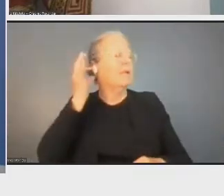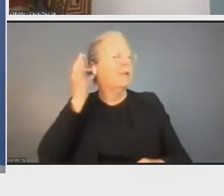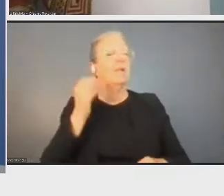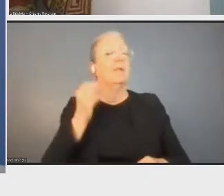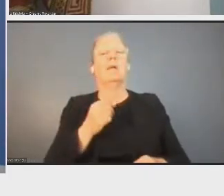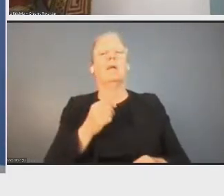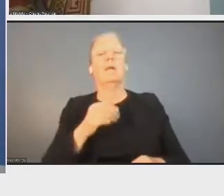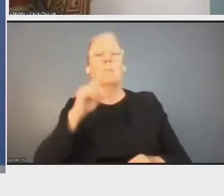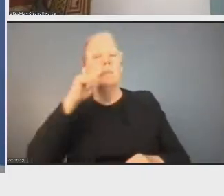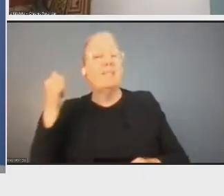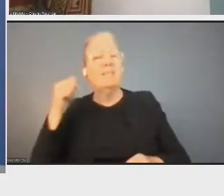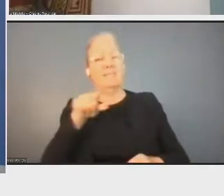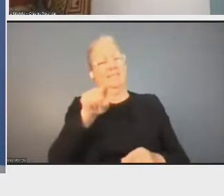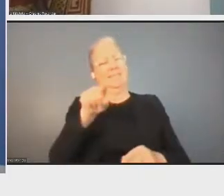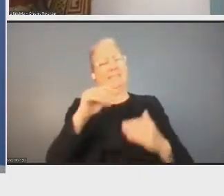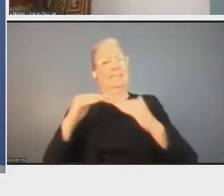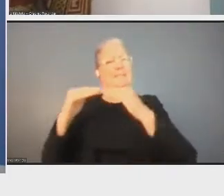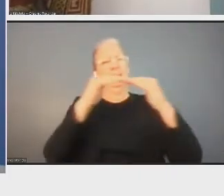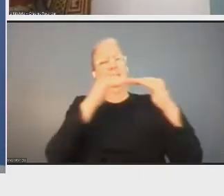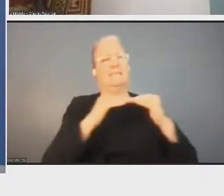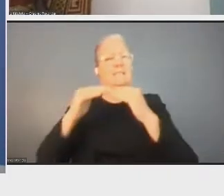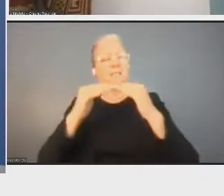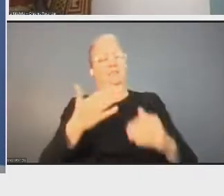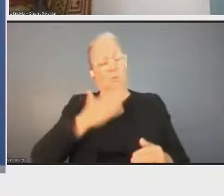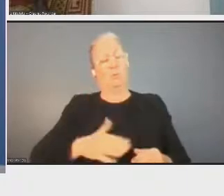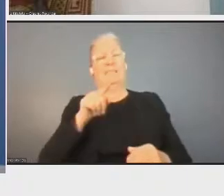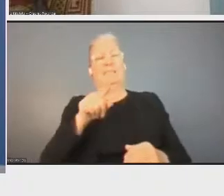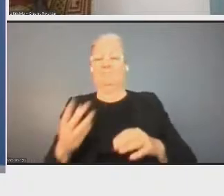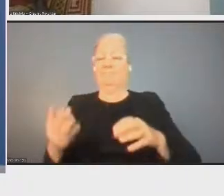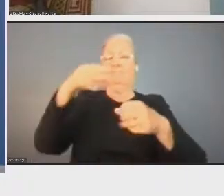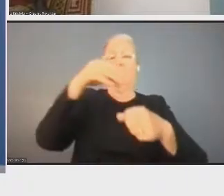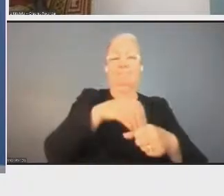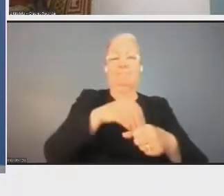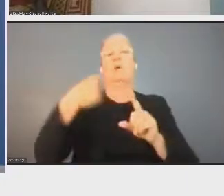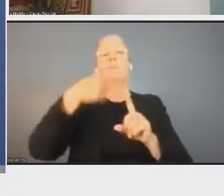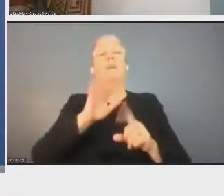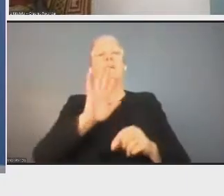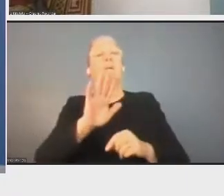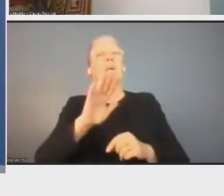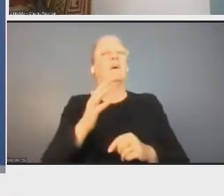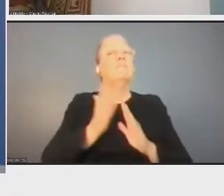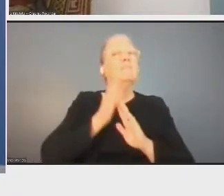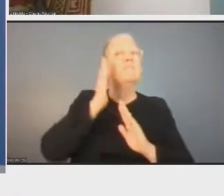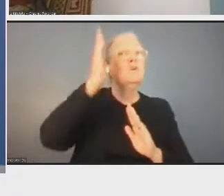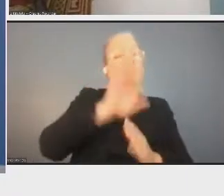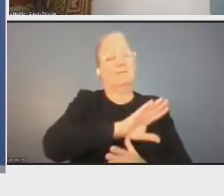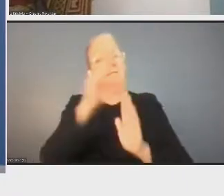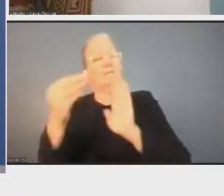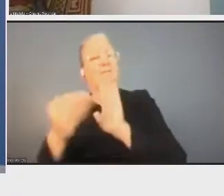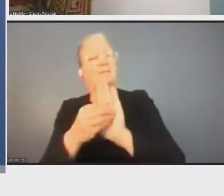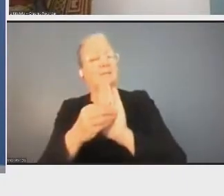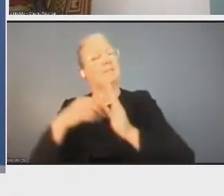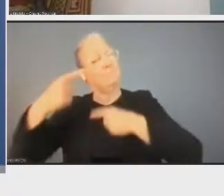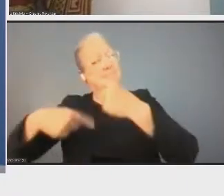the post-2020 Global Biodiversity Framework and its future implementation. Already, at the last Conference